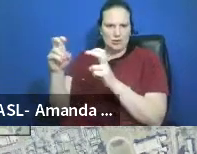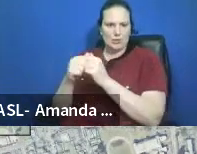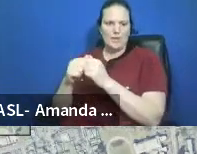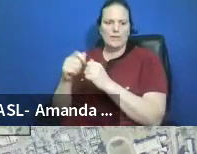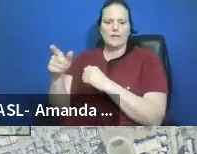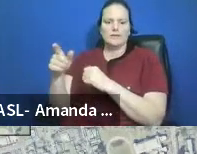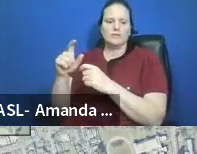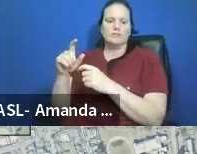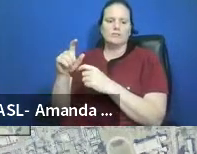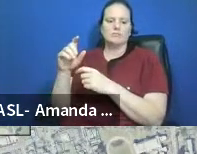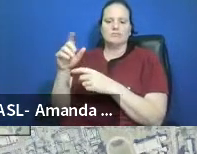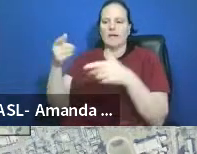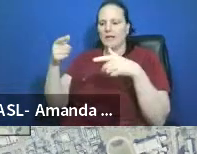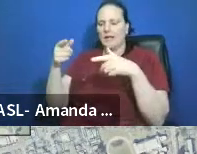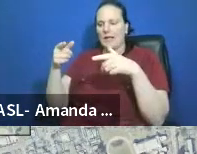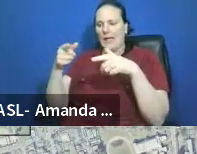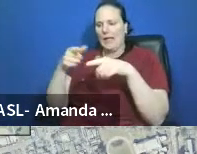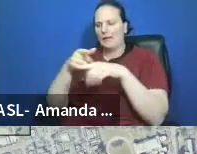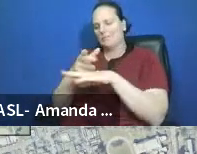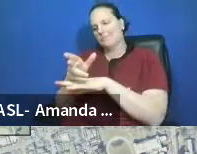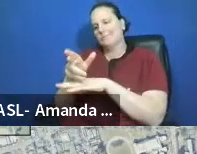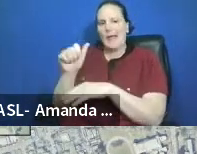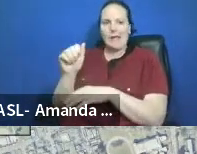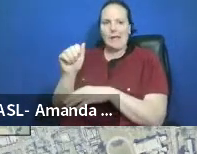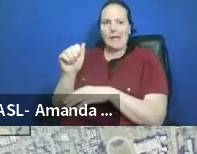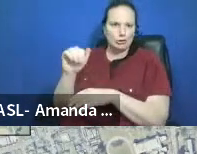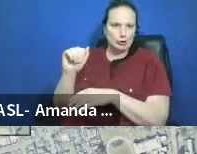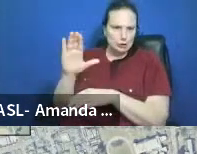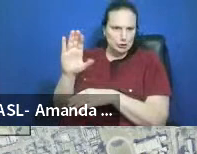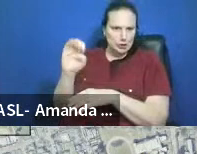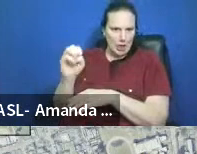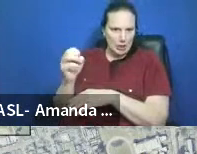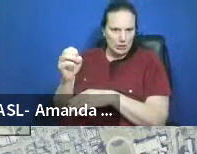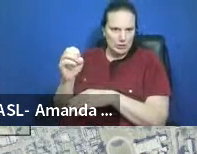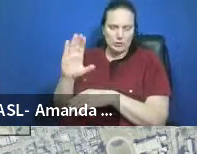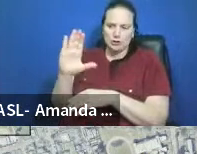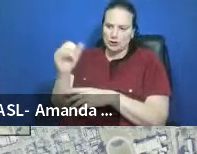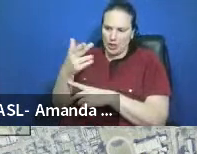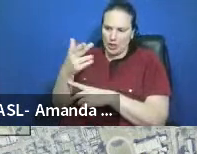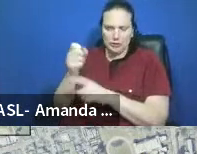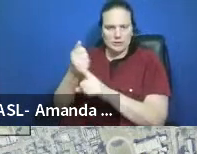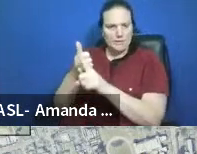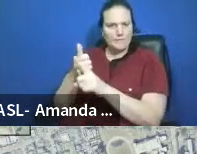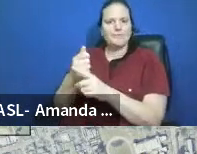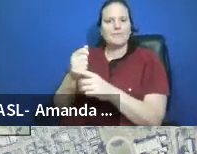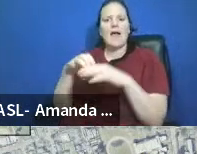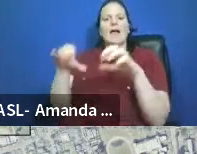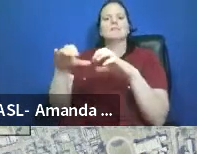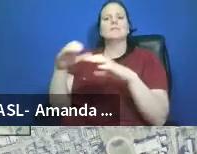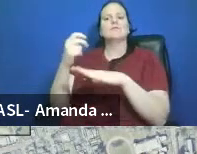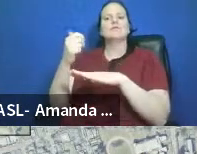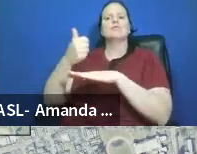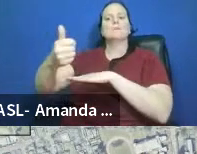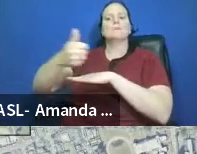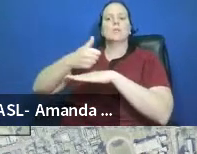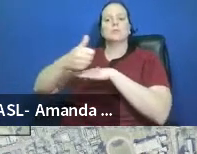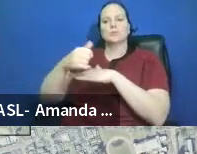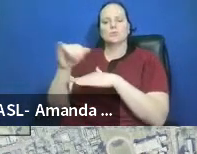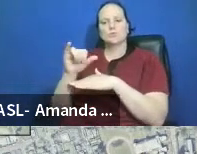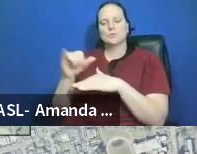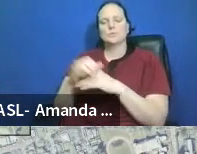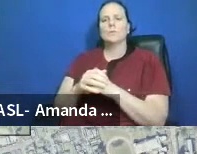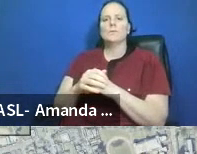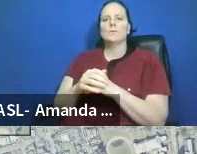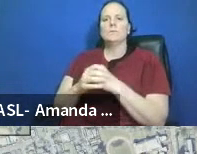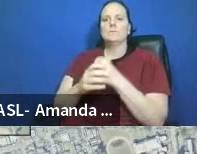interchange itself, and addresses the active transportation through the area as well. To